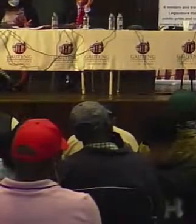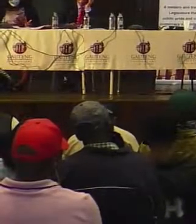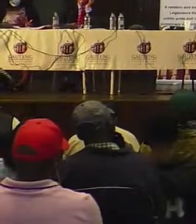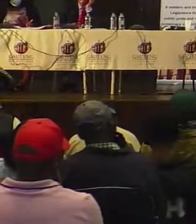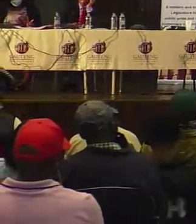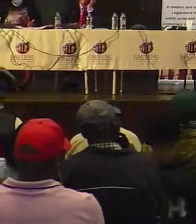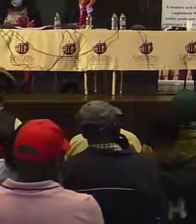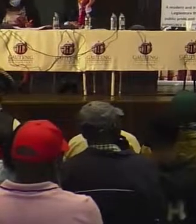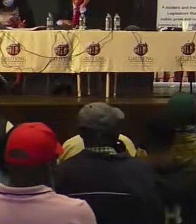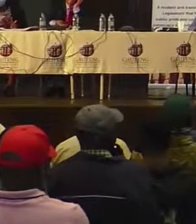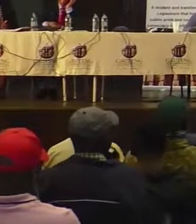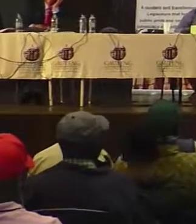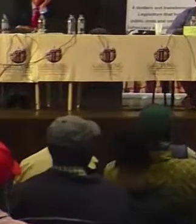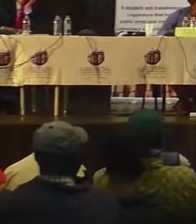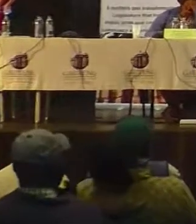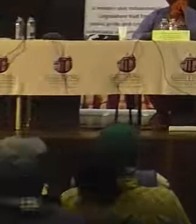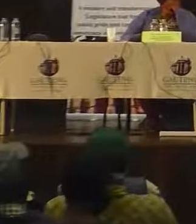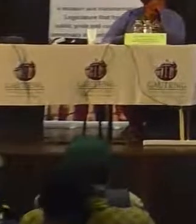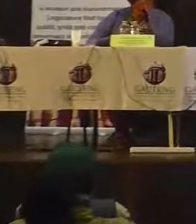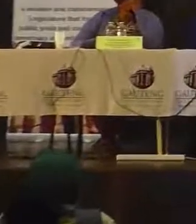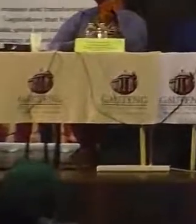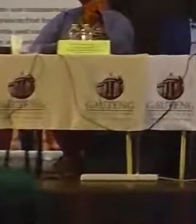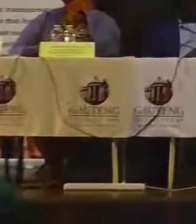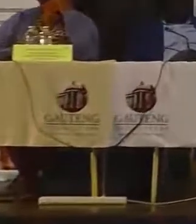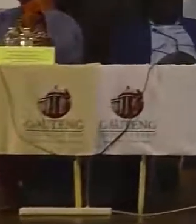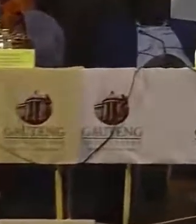hand back to you,